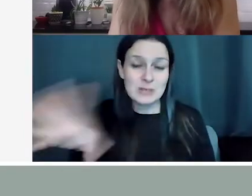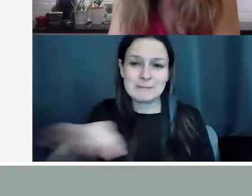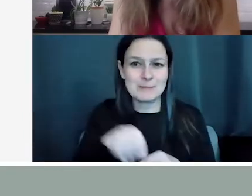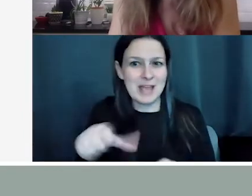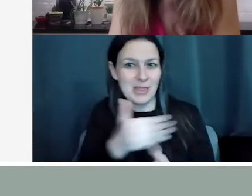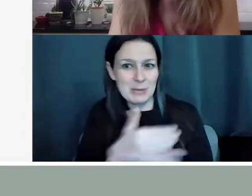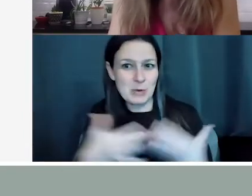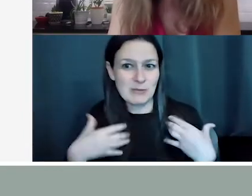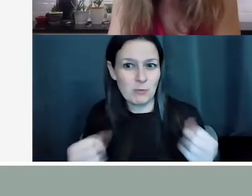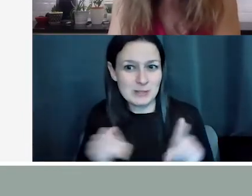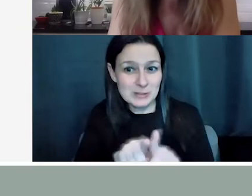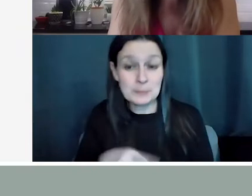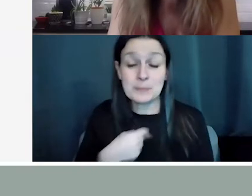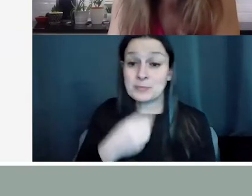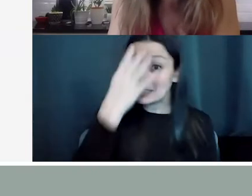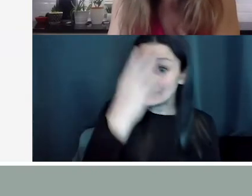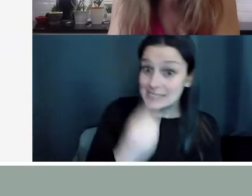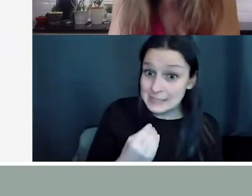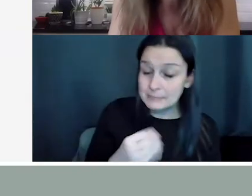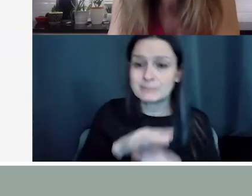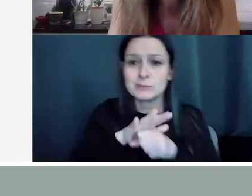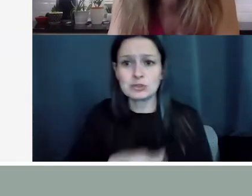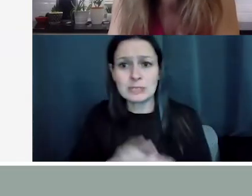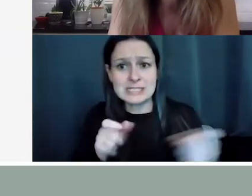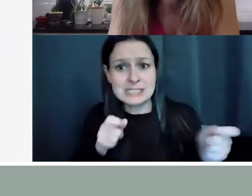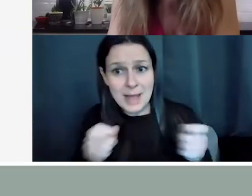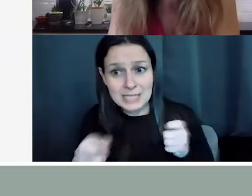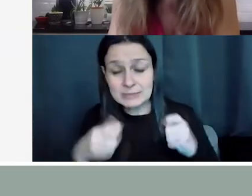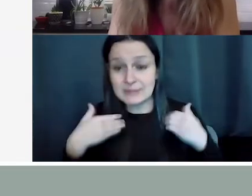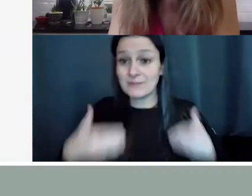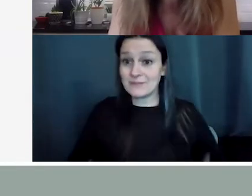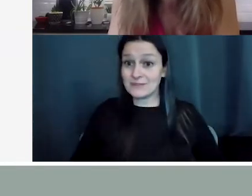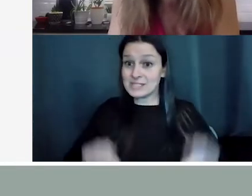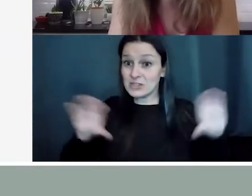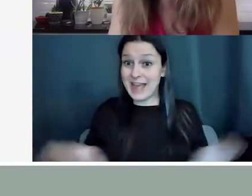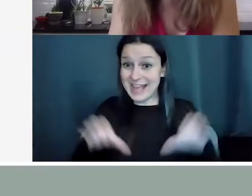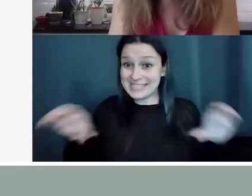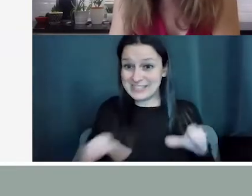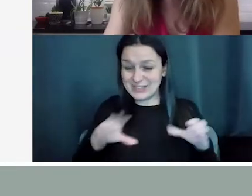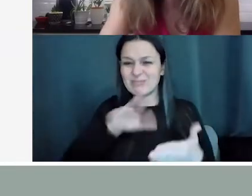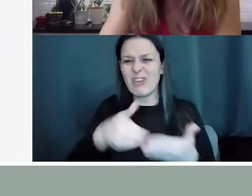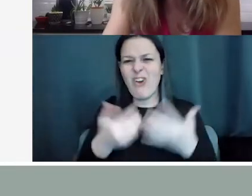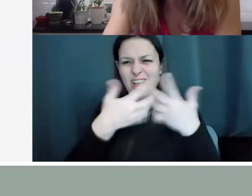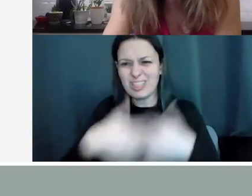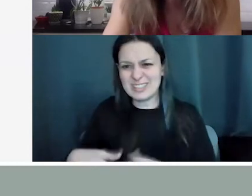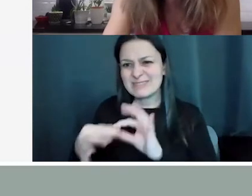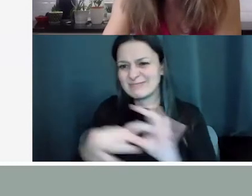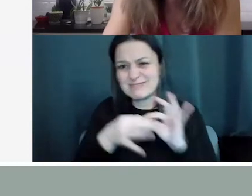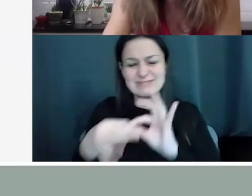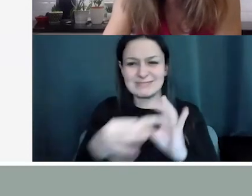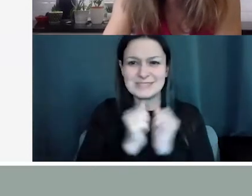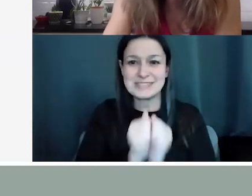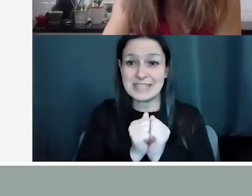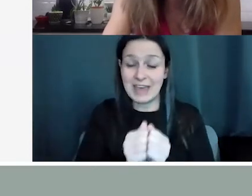So sleep, stress management, physical activity, these are all interconnected things that you can